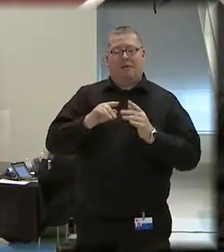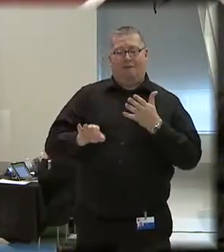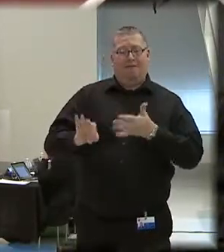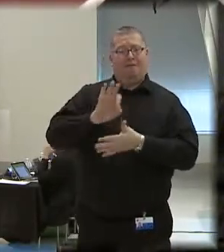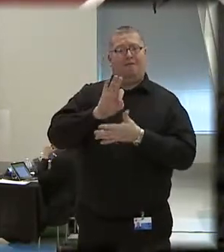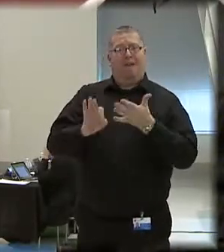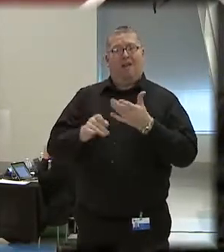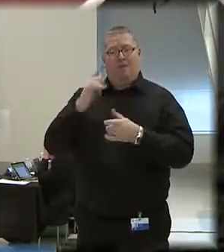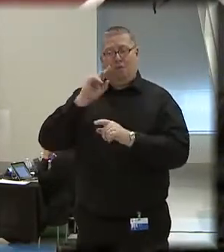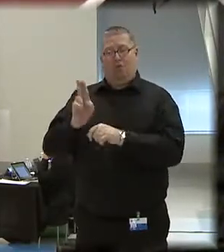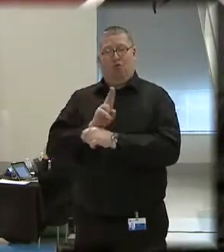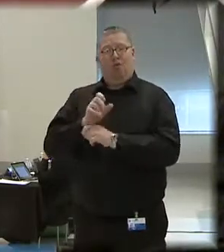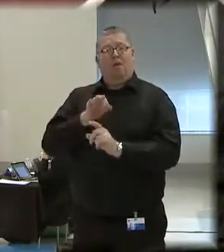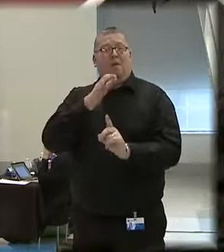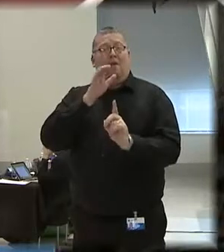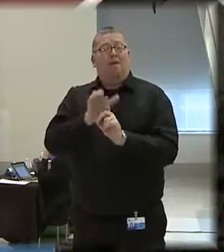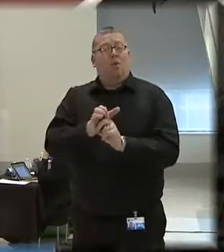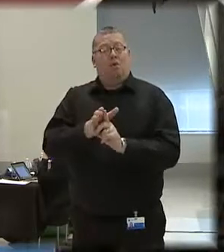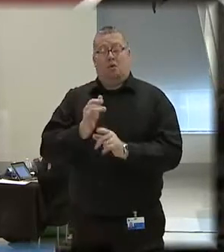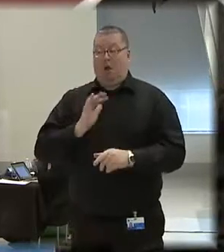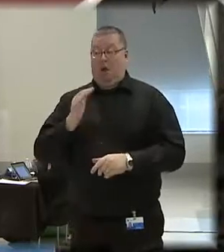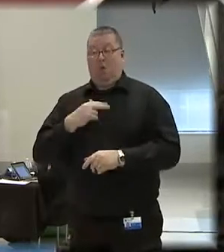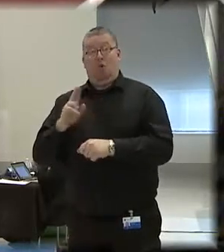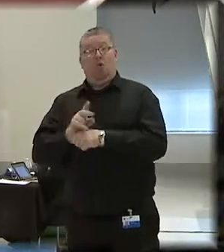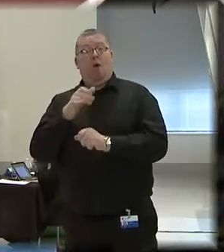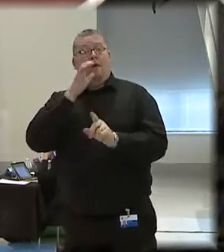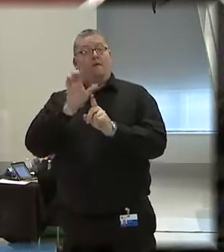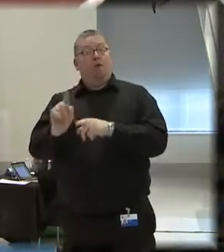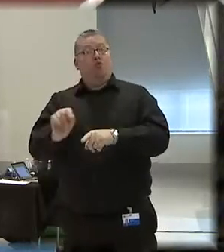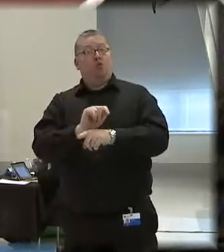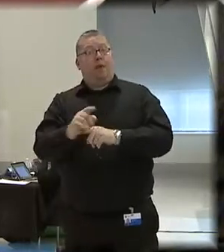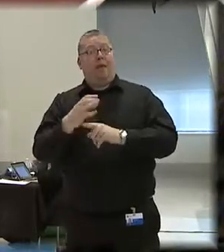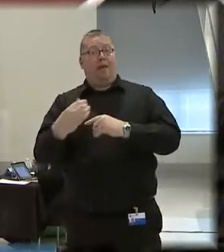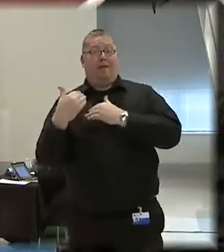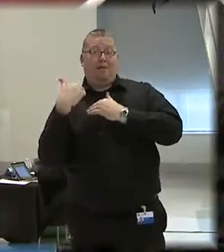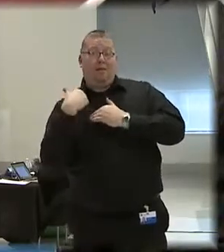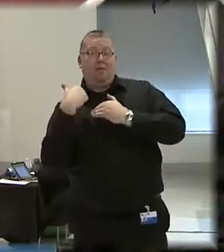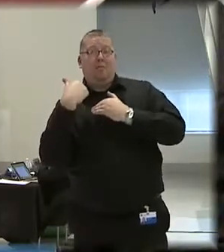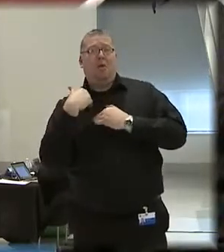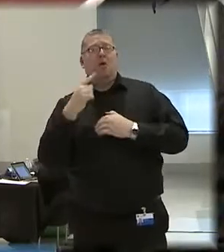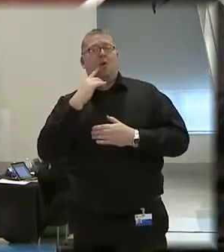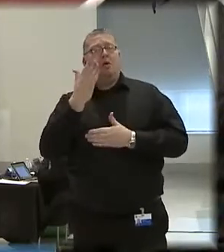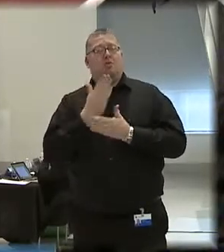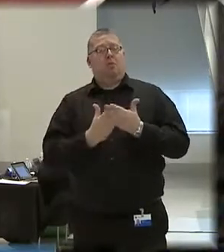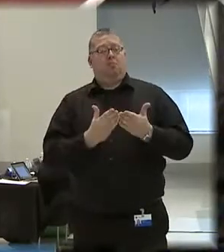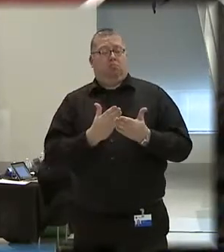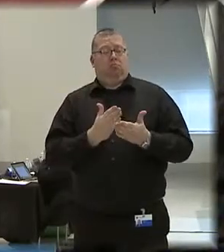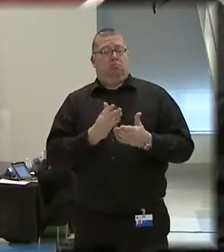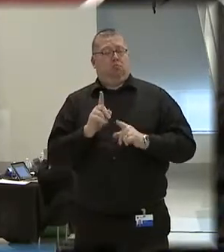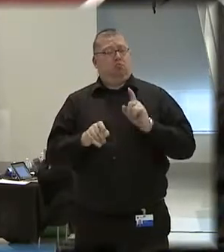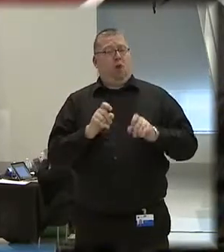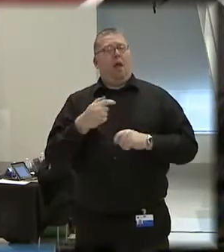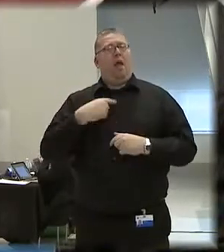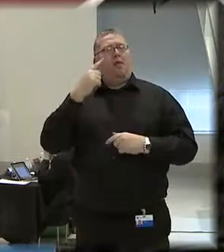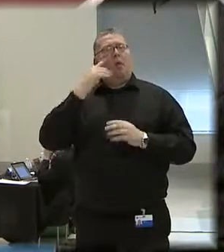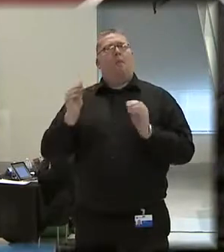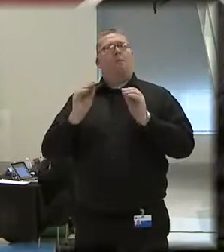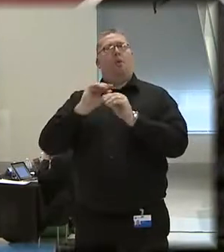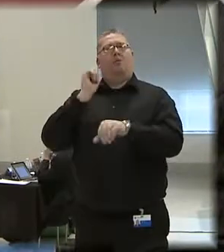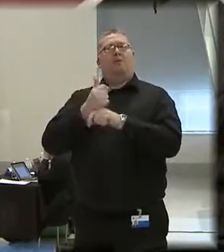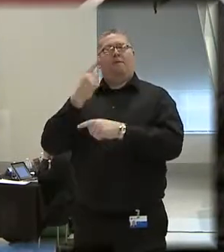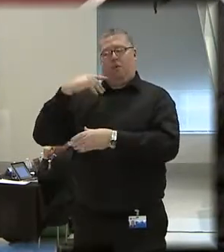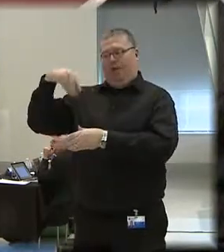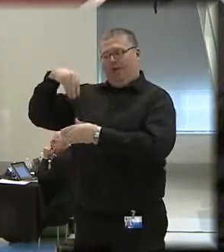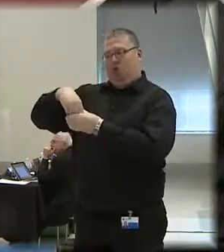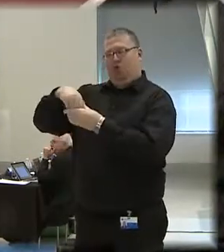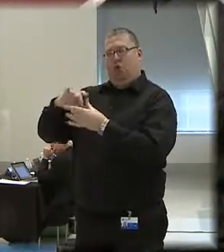force, and then, of course, the policy training and accountability. There are model questions. I think they're more set up for internal affairs